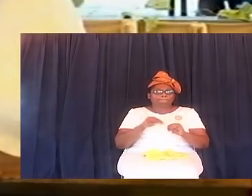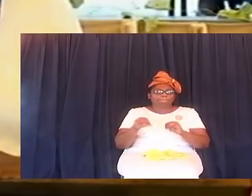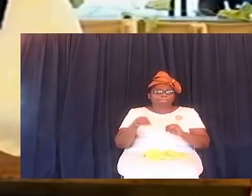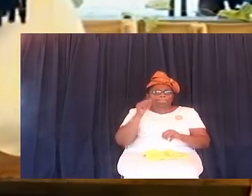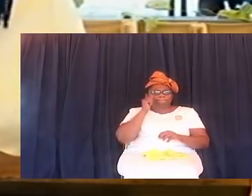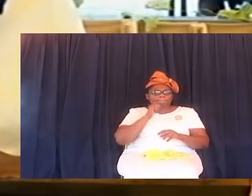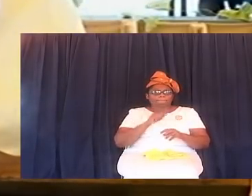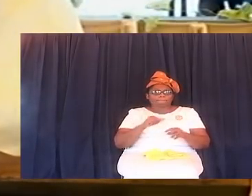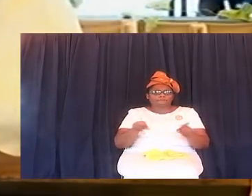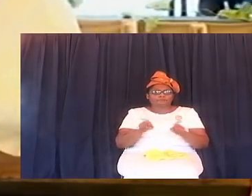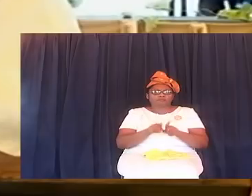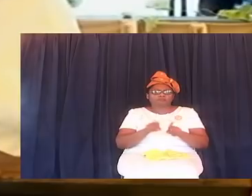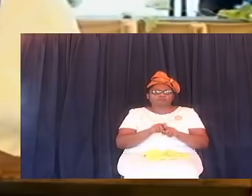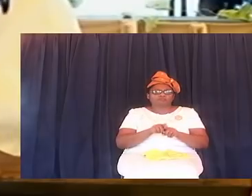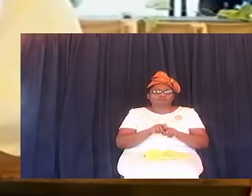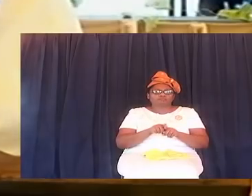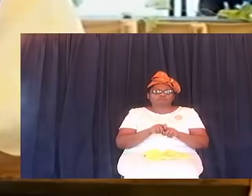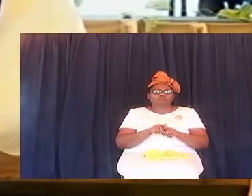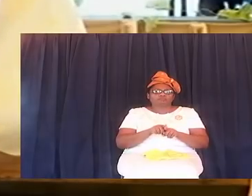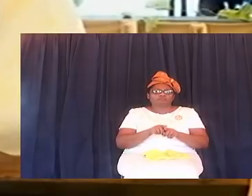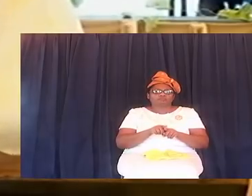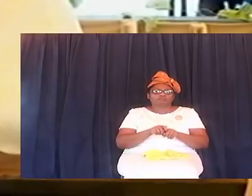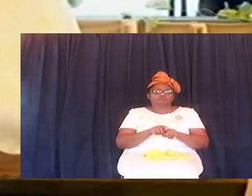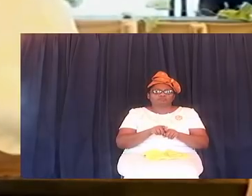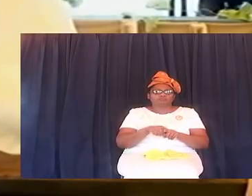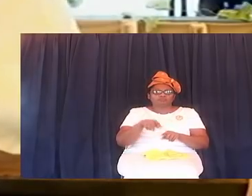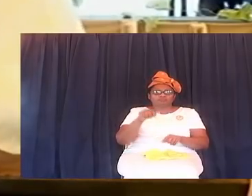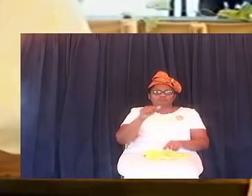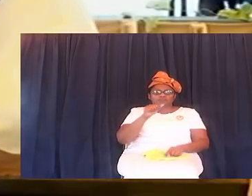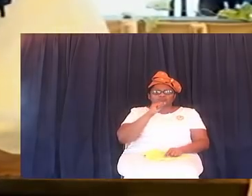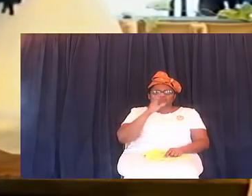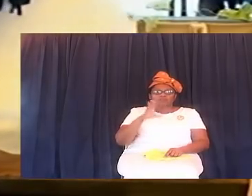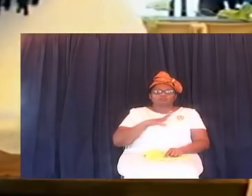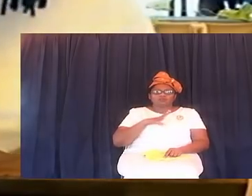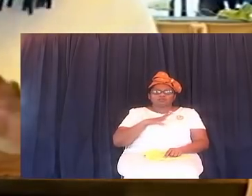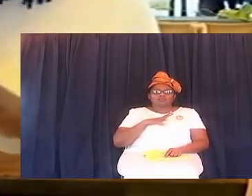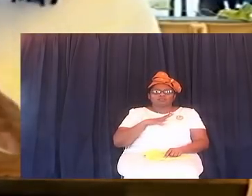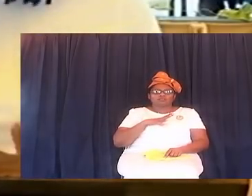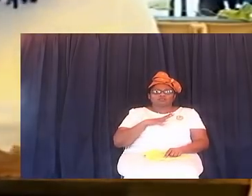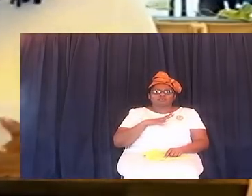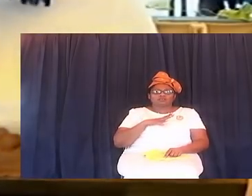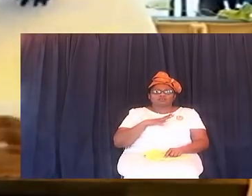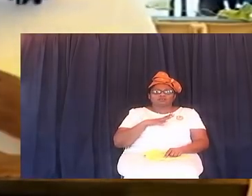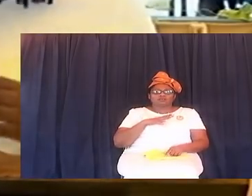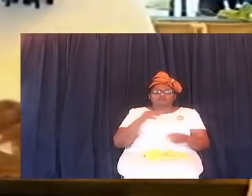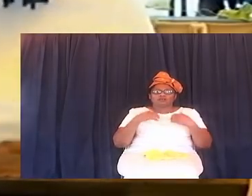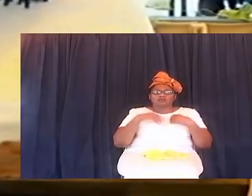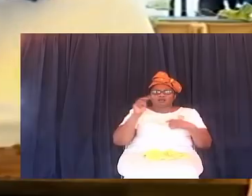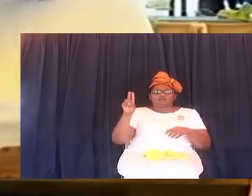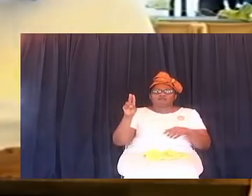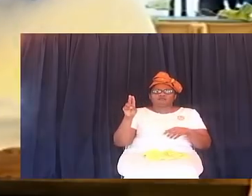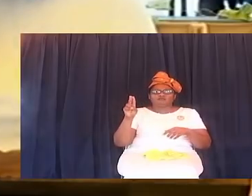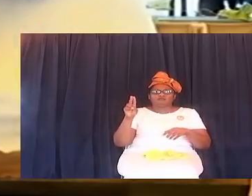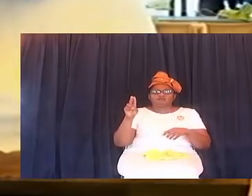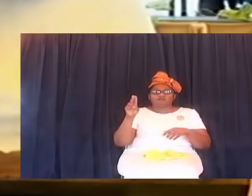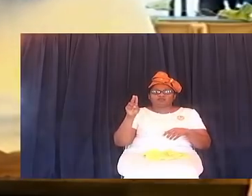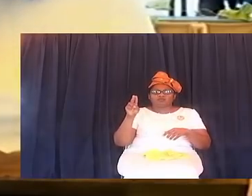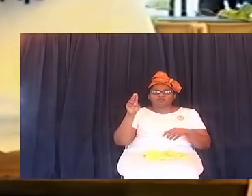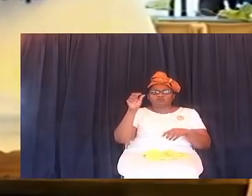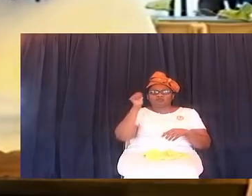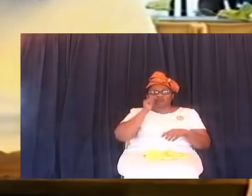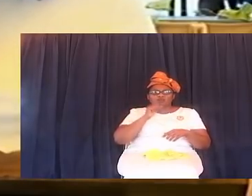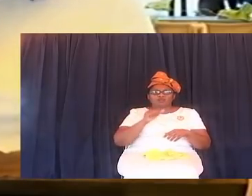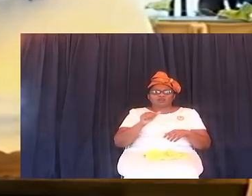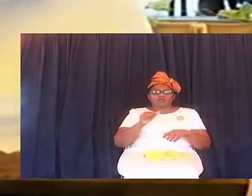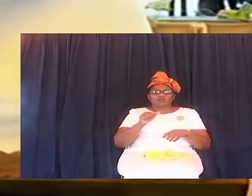Sister Marlene, Mommy, has 2 daughters, Carrie Ann Morrison and myself,